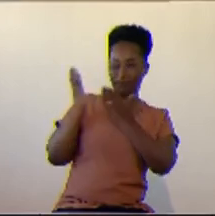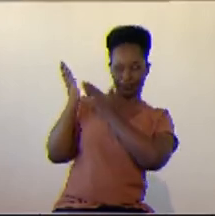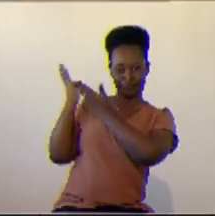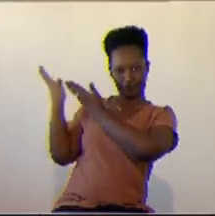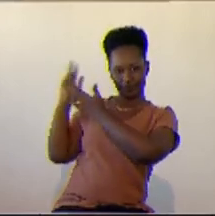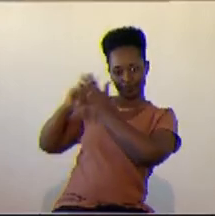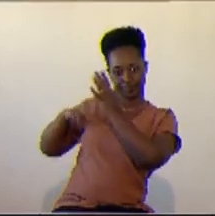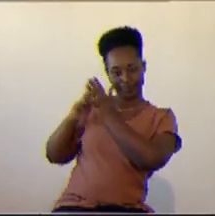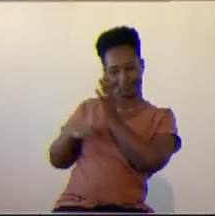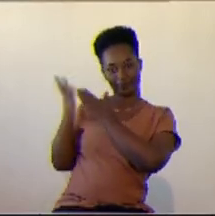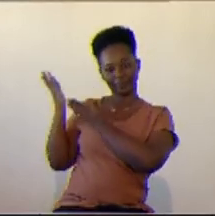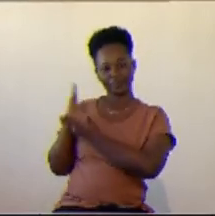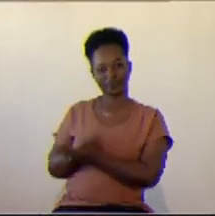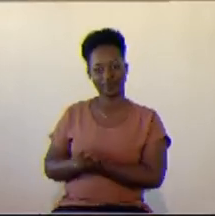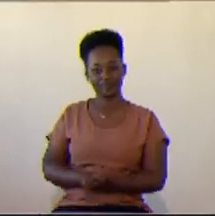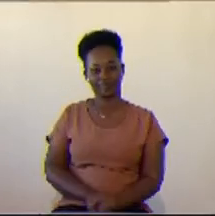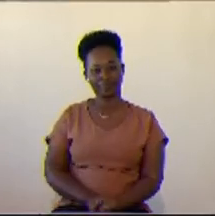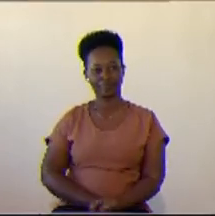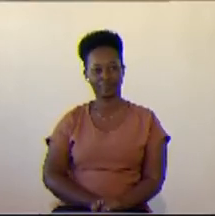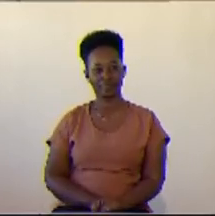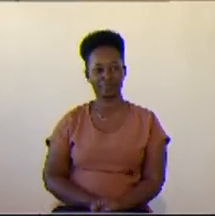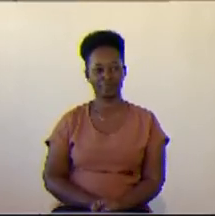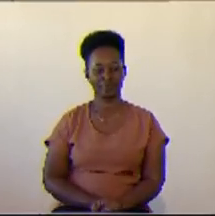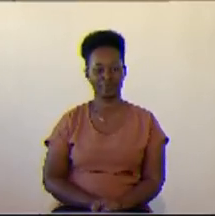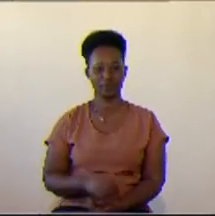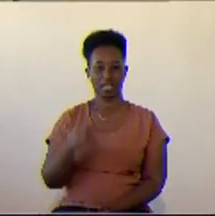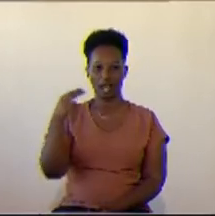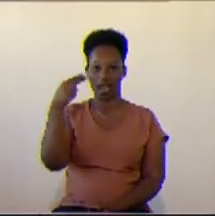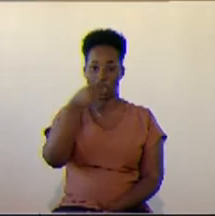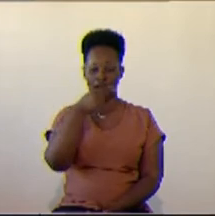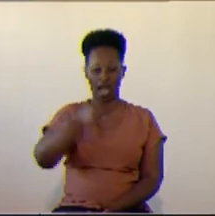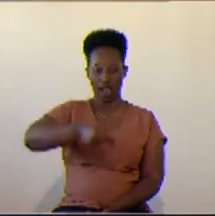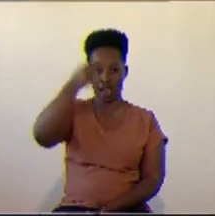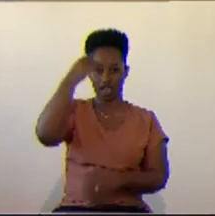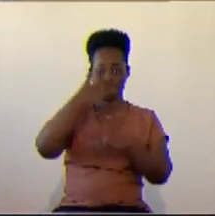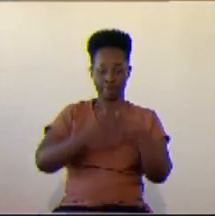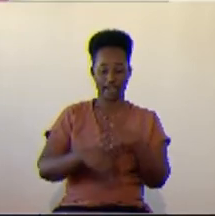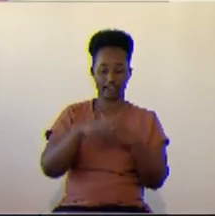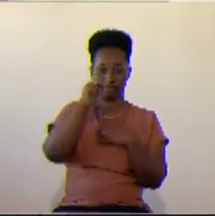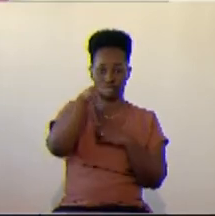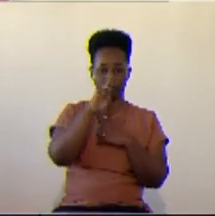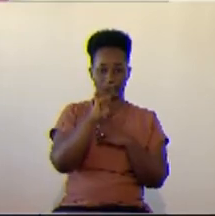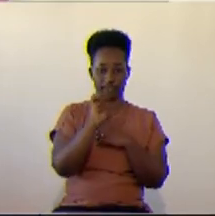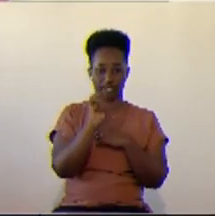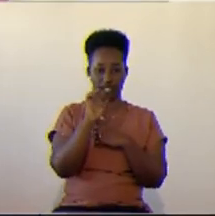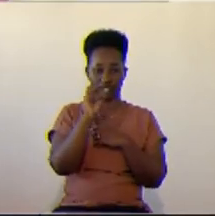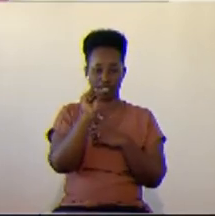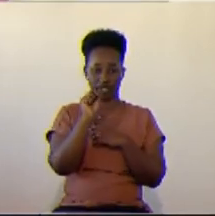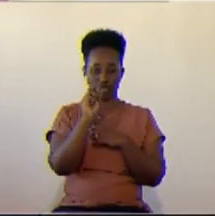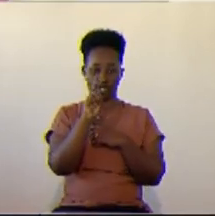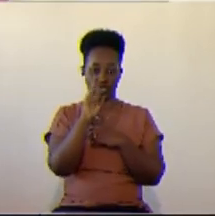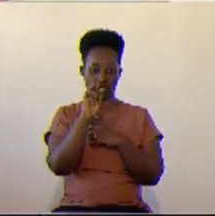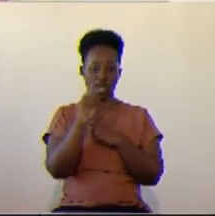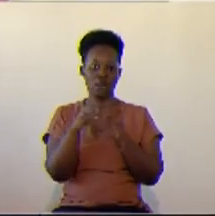Sphygmomanometer, blood pressure, high blood pressure, which is called hypertension, okay? When someone says they have high blood pressure, that is